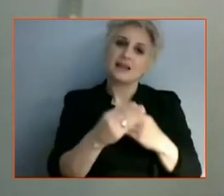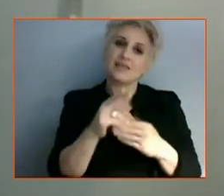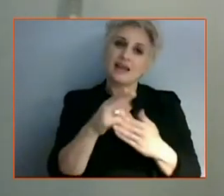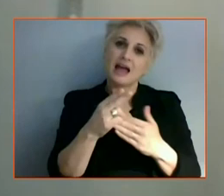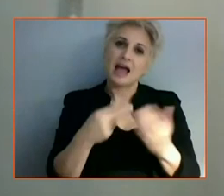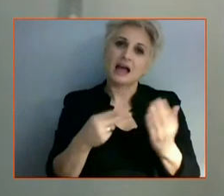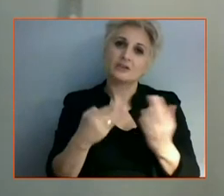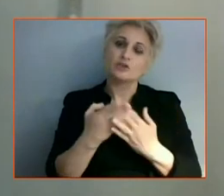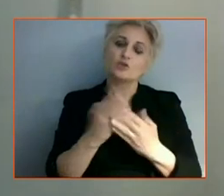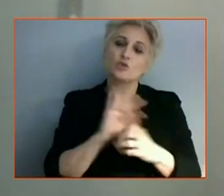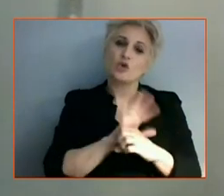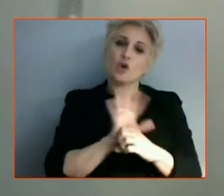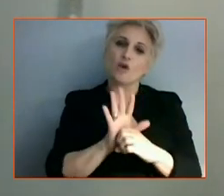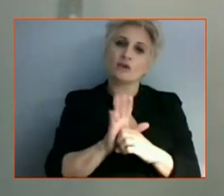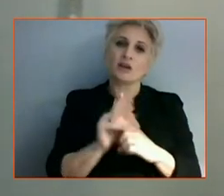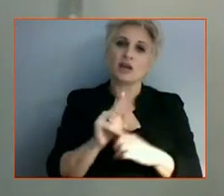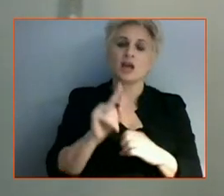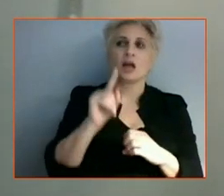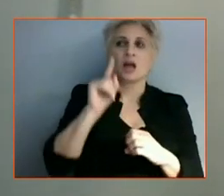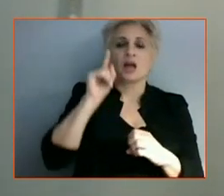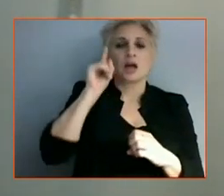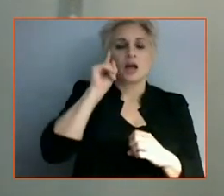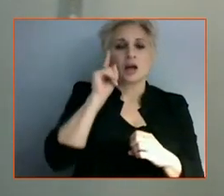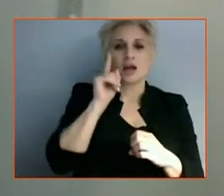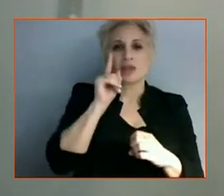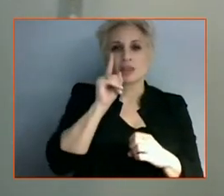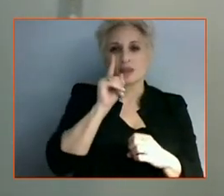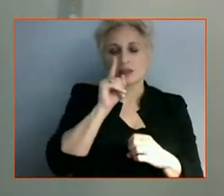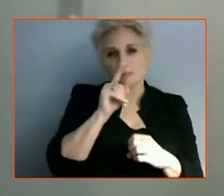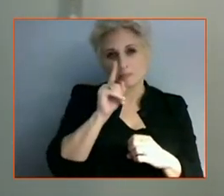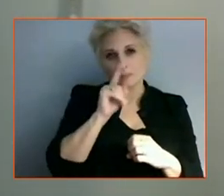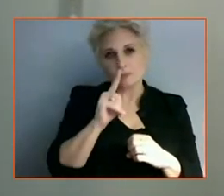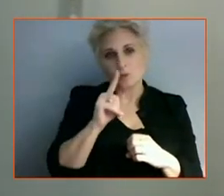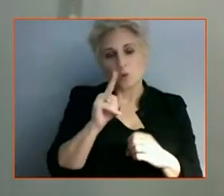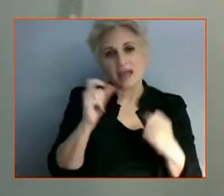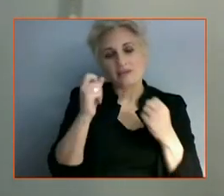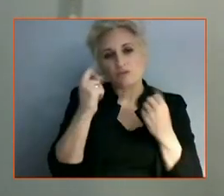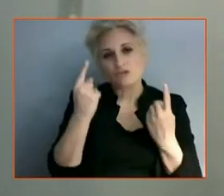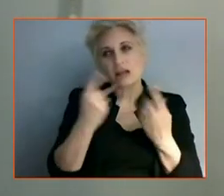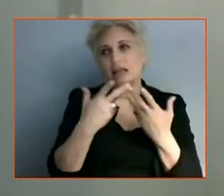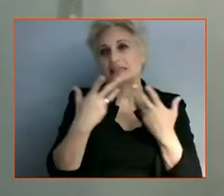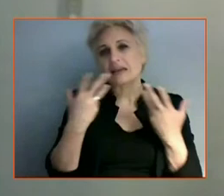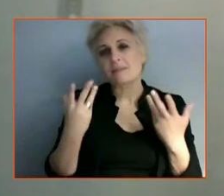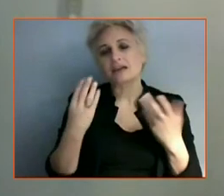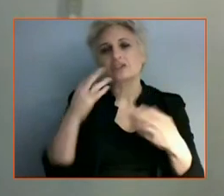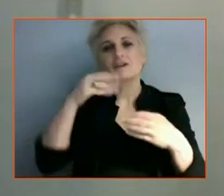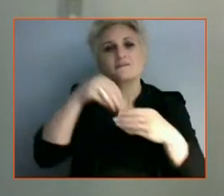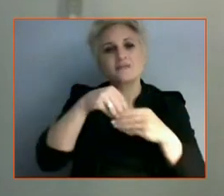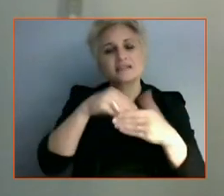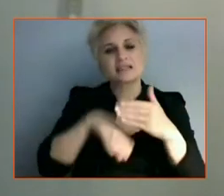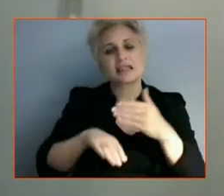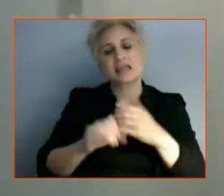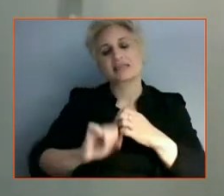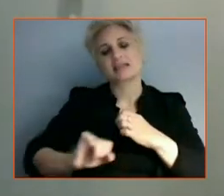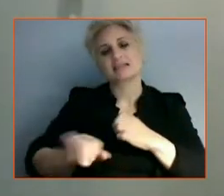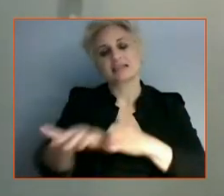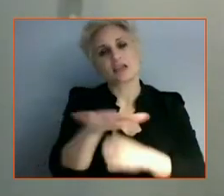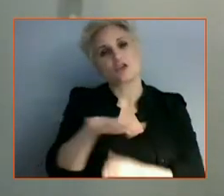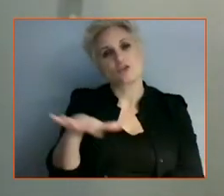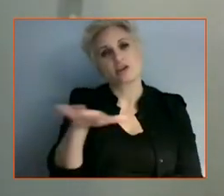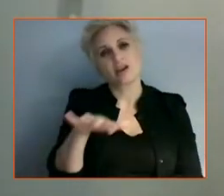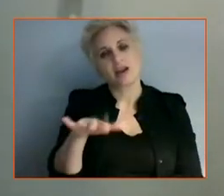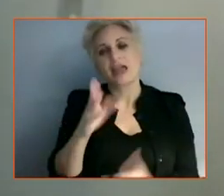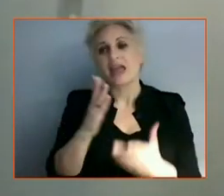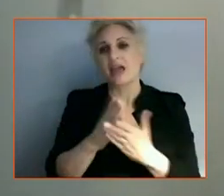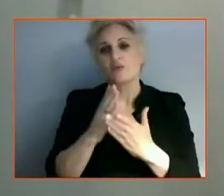it's gone undetected how much has been invested in this space and how much our arts community have been part of the